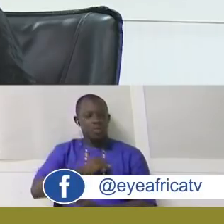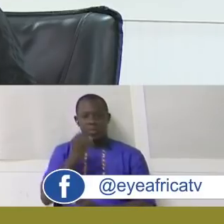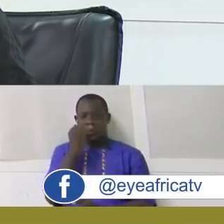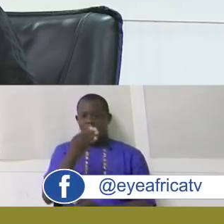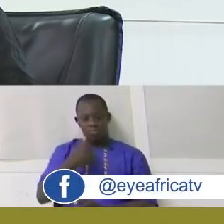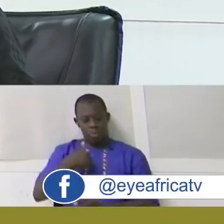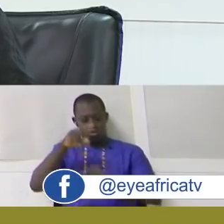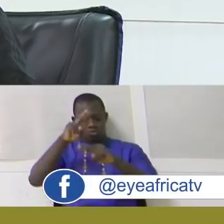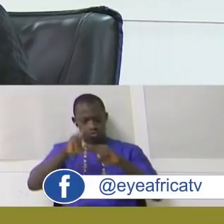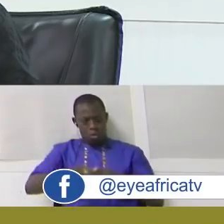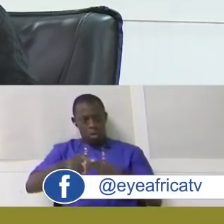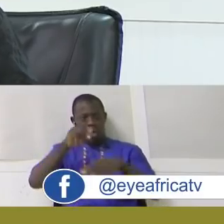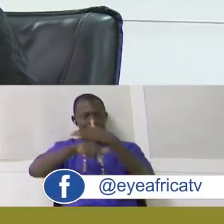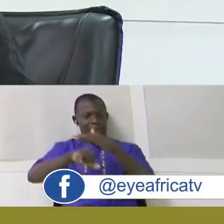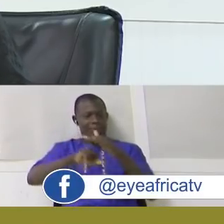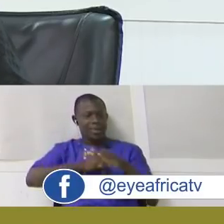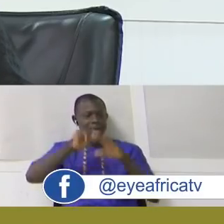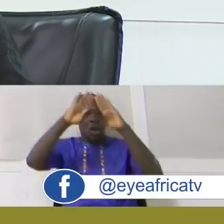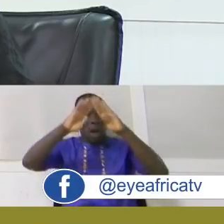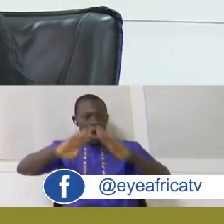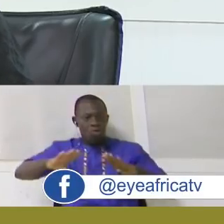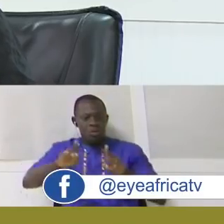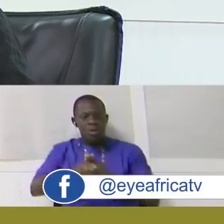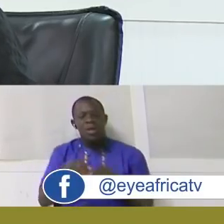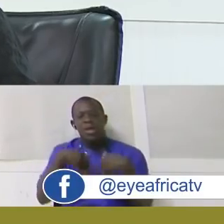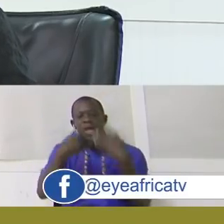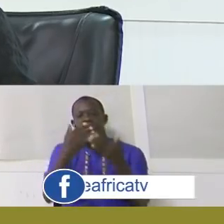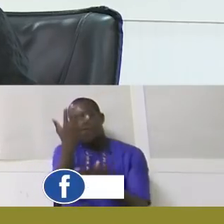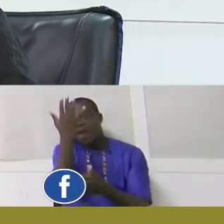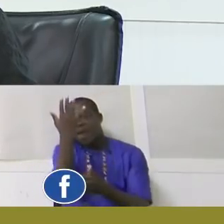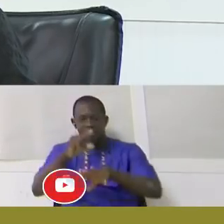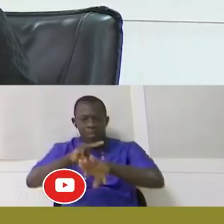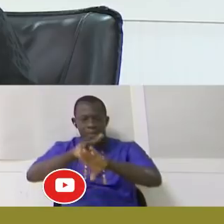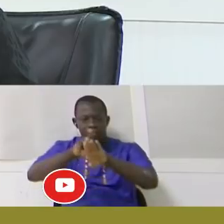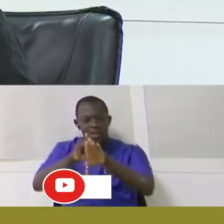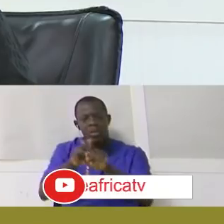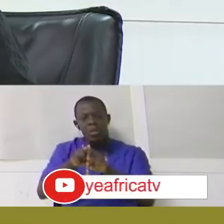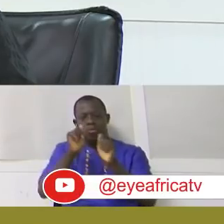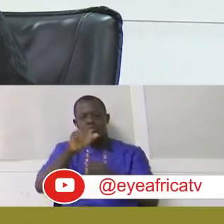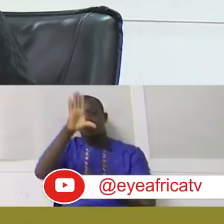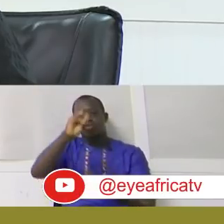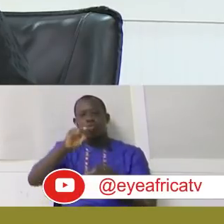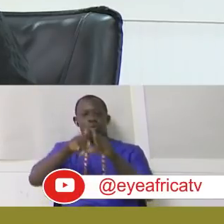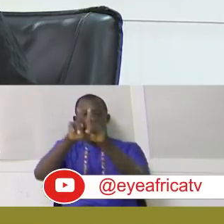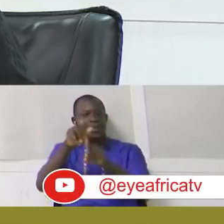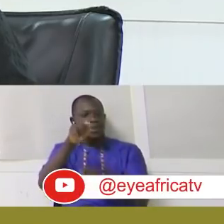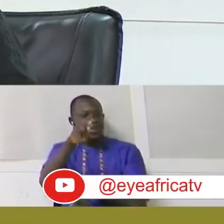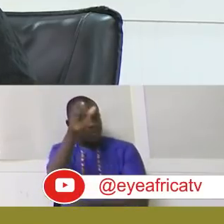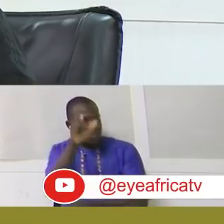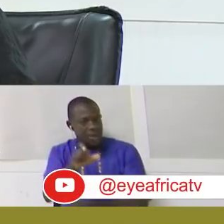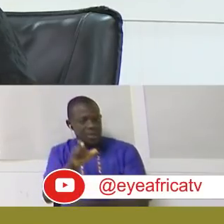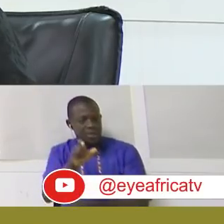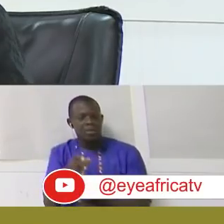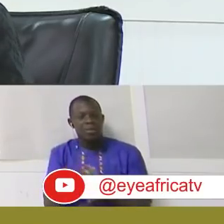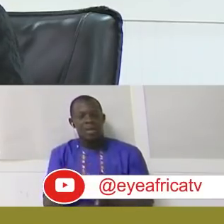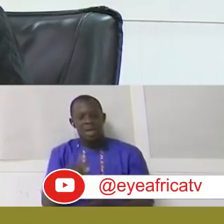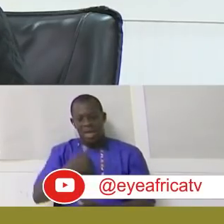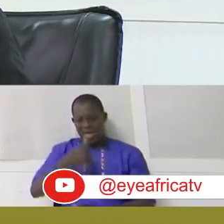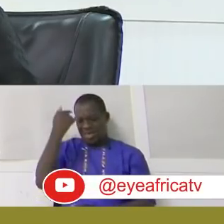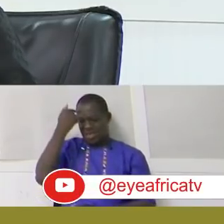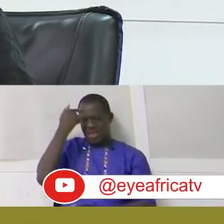her room, give me 5 minutes, I will deal with her. So when he said I am sitting in her room, give me 5 minutes, I will deal with her. Ma fogné